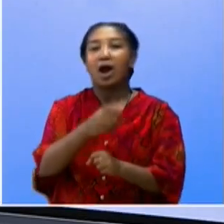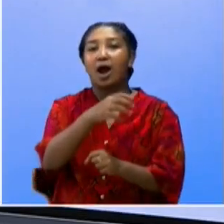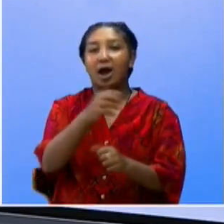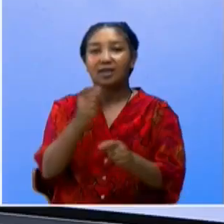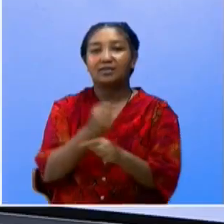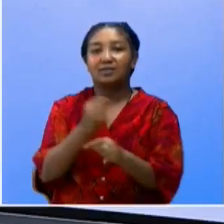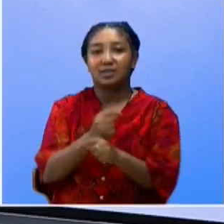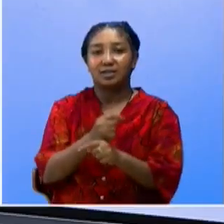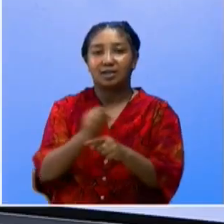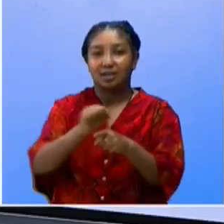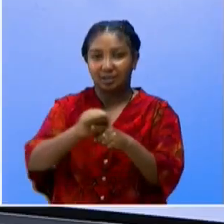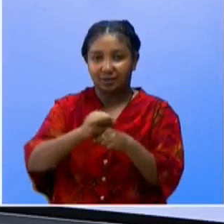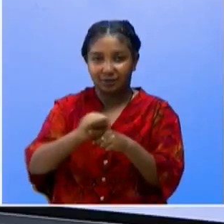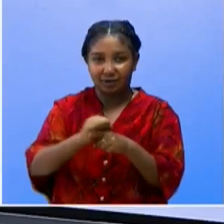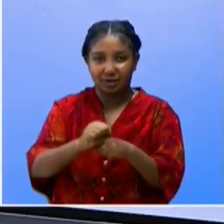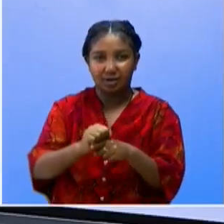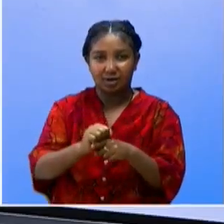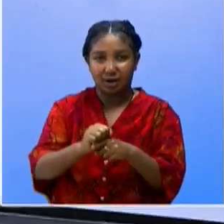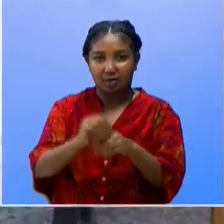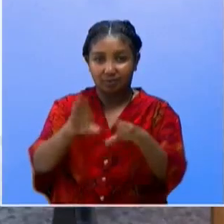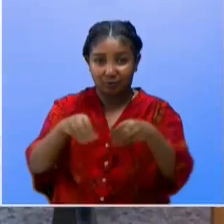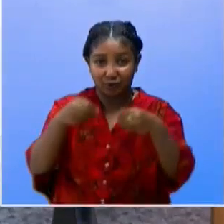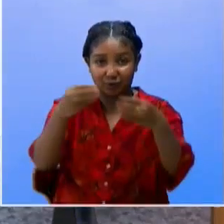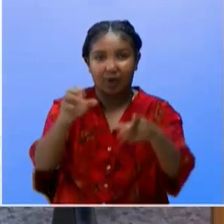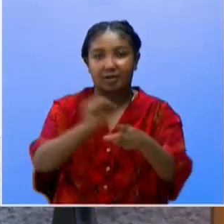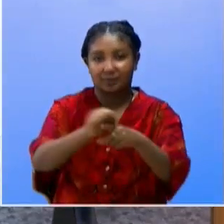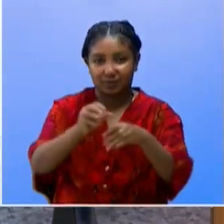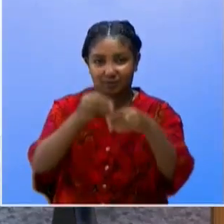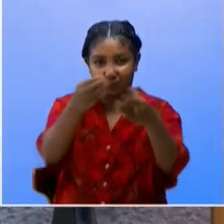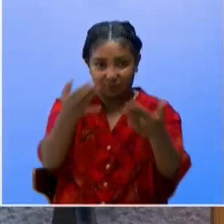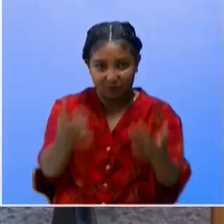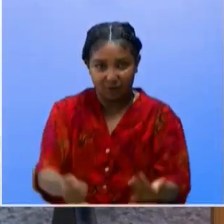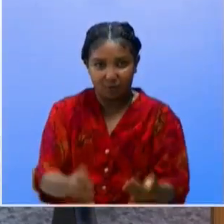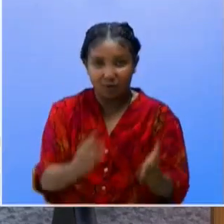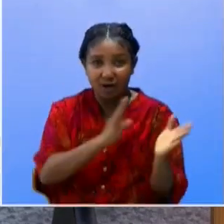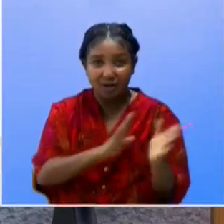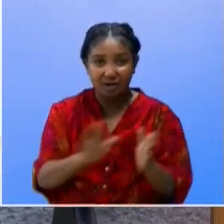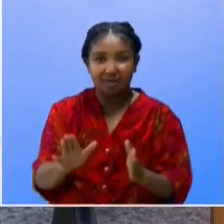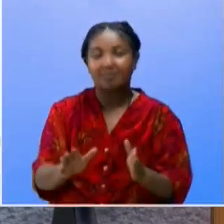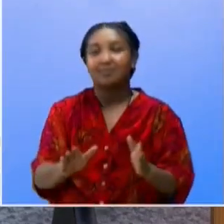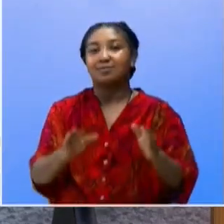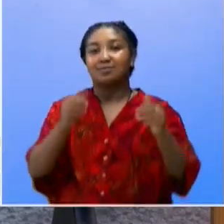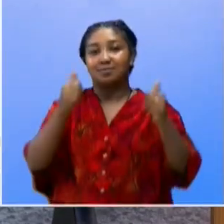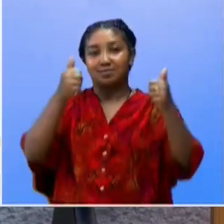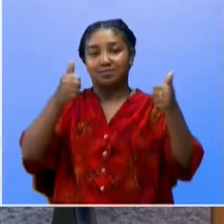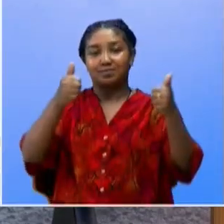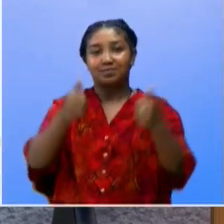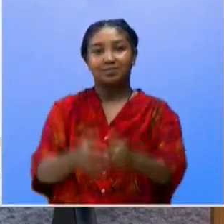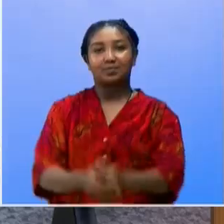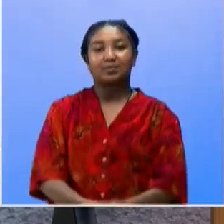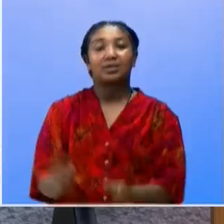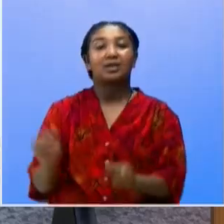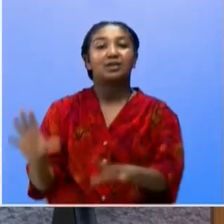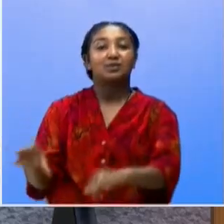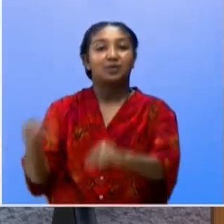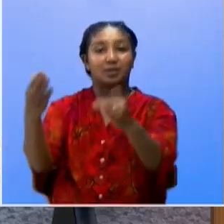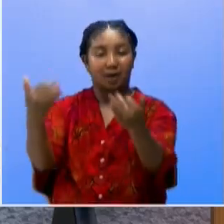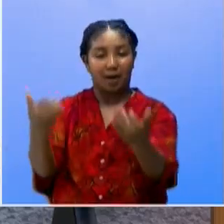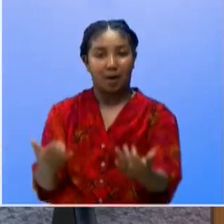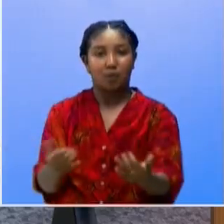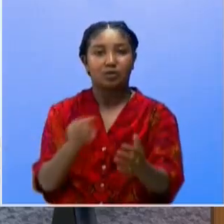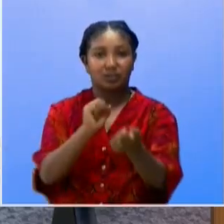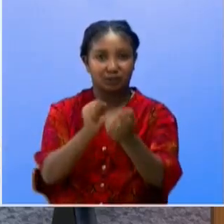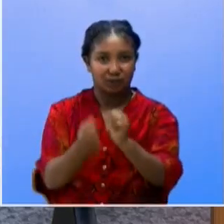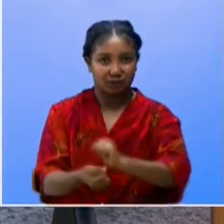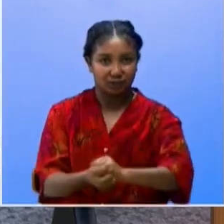activity. I am going to give you an activity. Ready? Bravo. Students, now